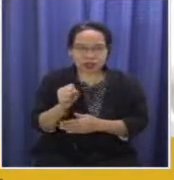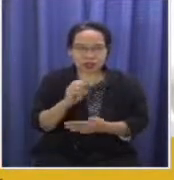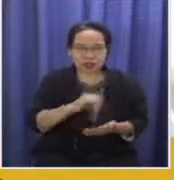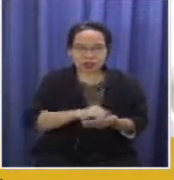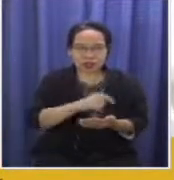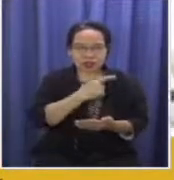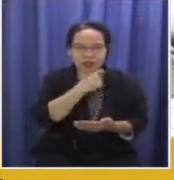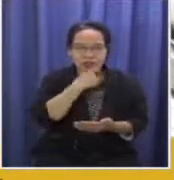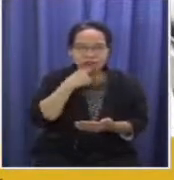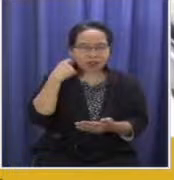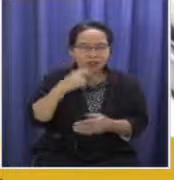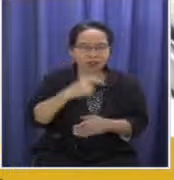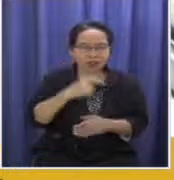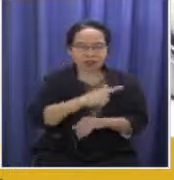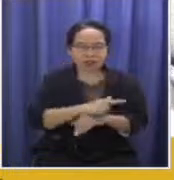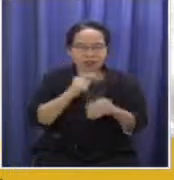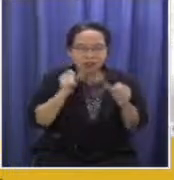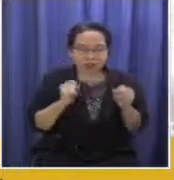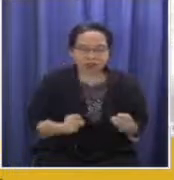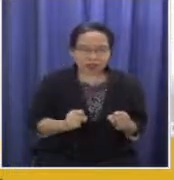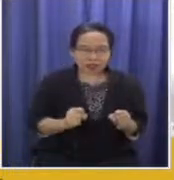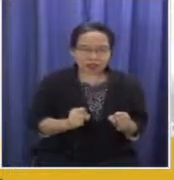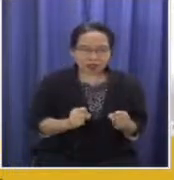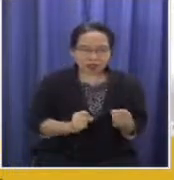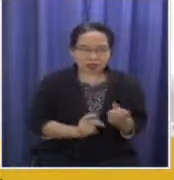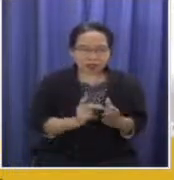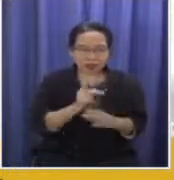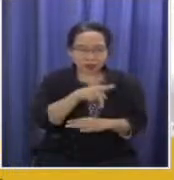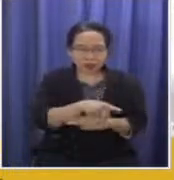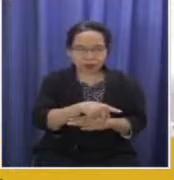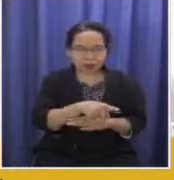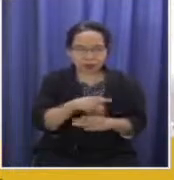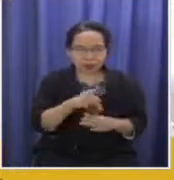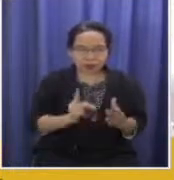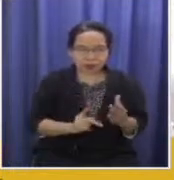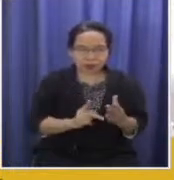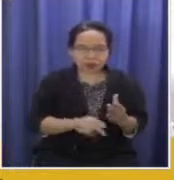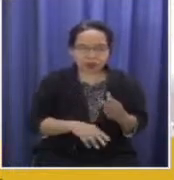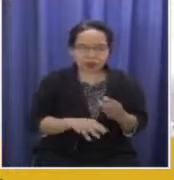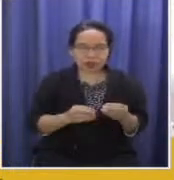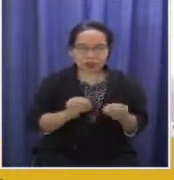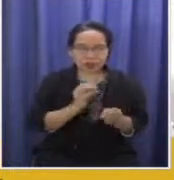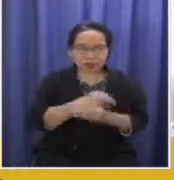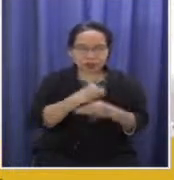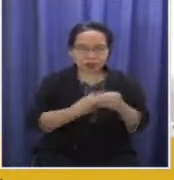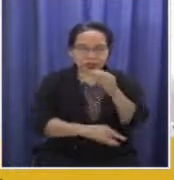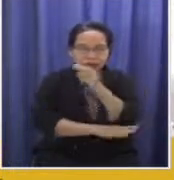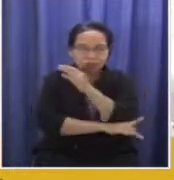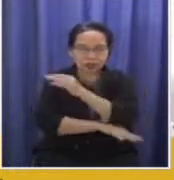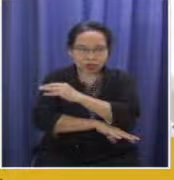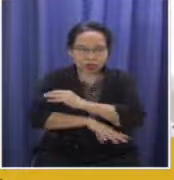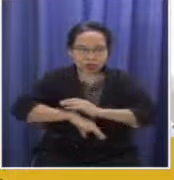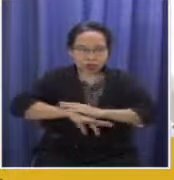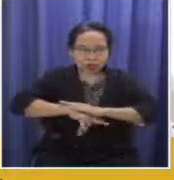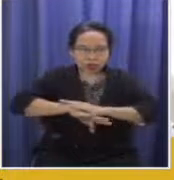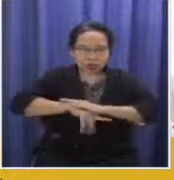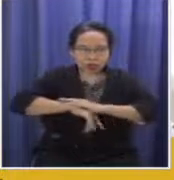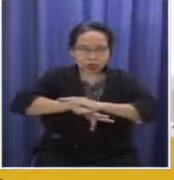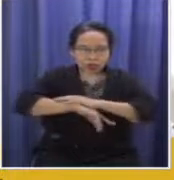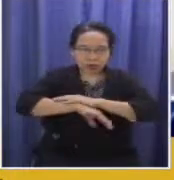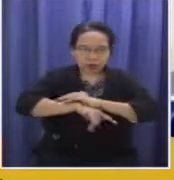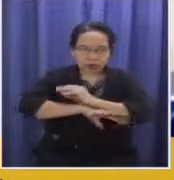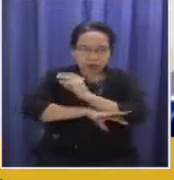dry land can be held by the roots of the grasses,